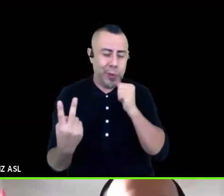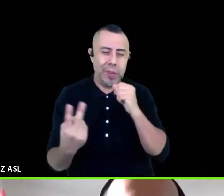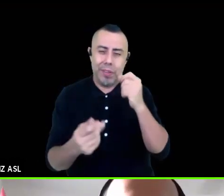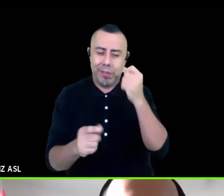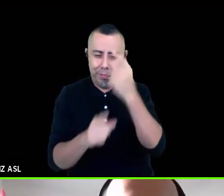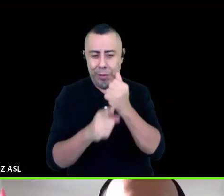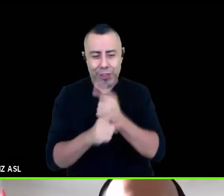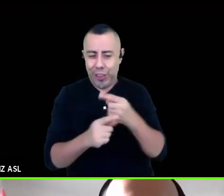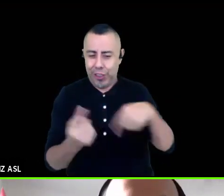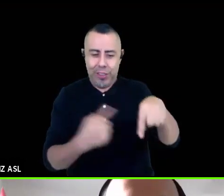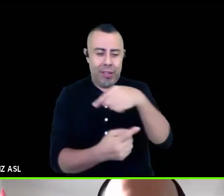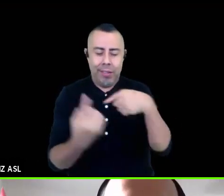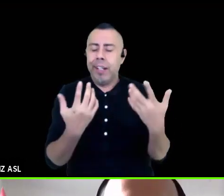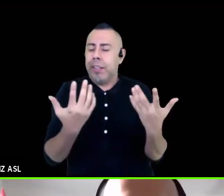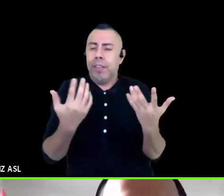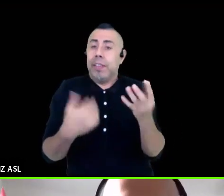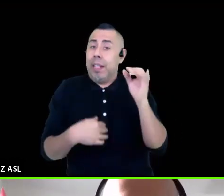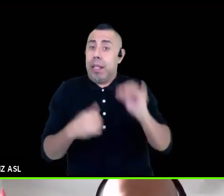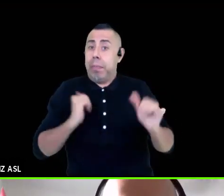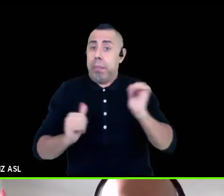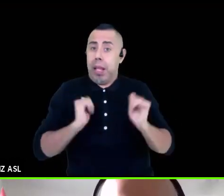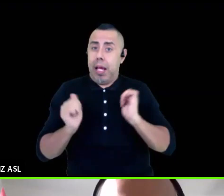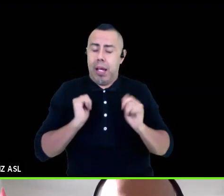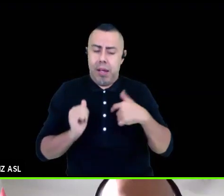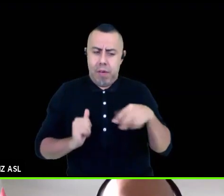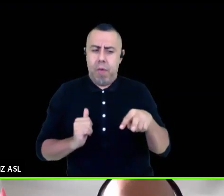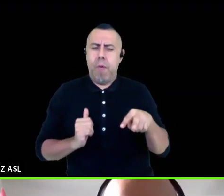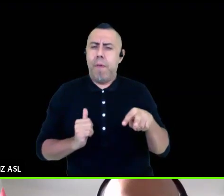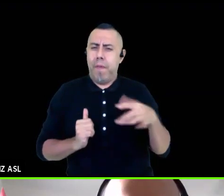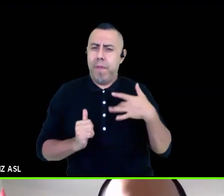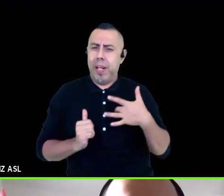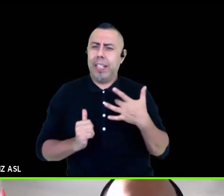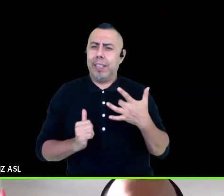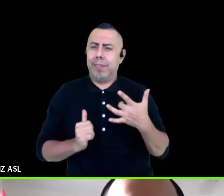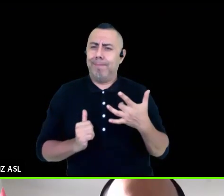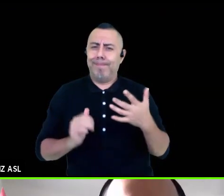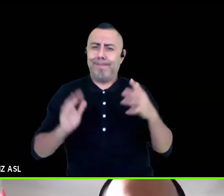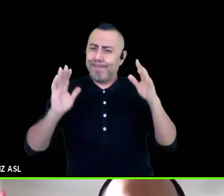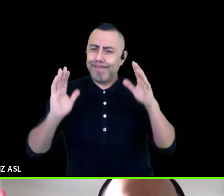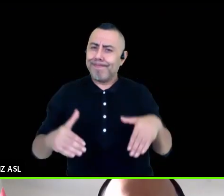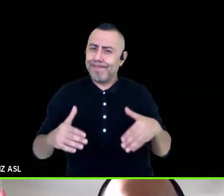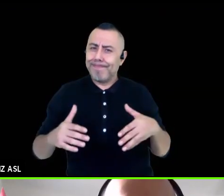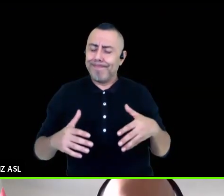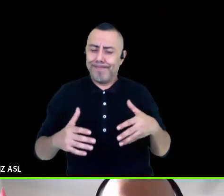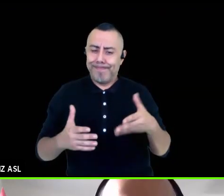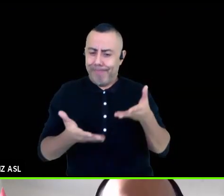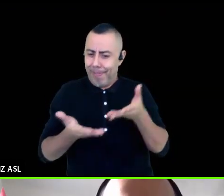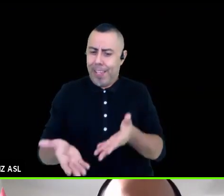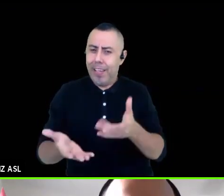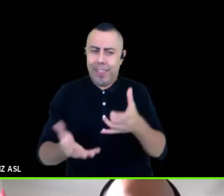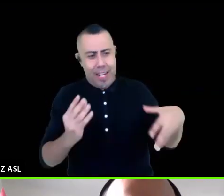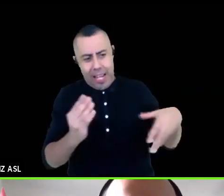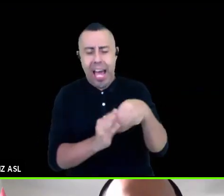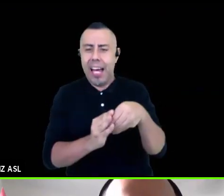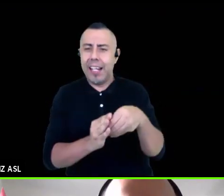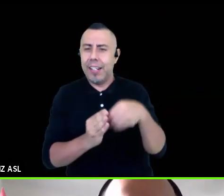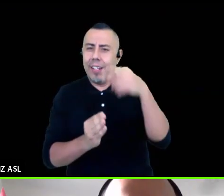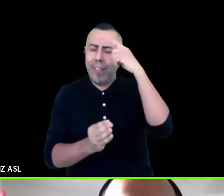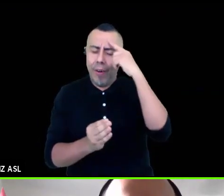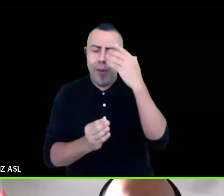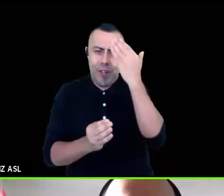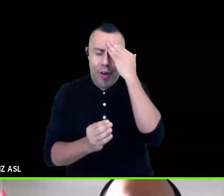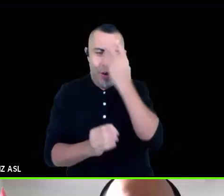So this was a play that, a scene that we felt was maybe lacking to get to see these two a little more in depth and know a little bit about